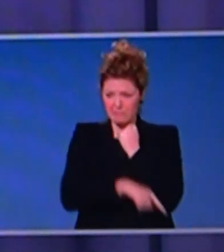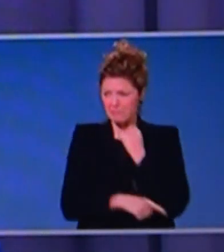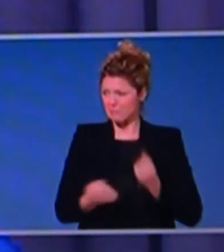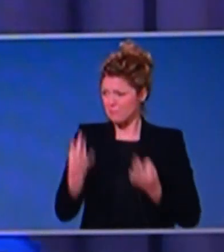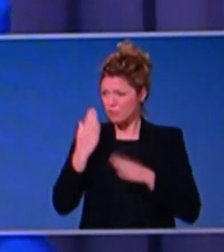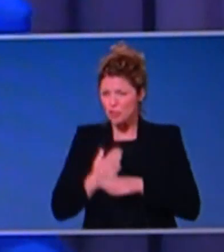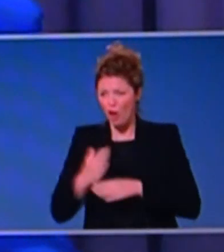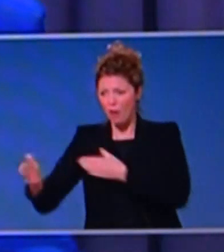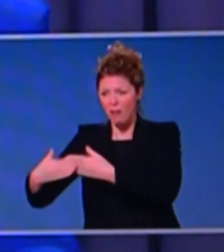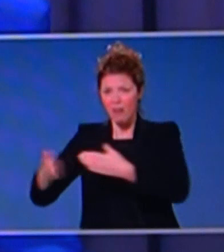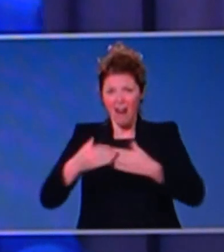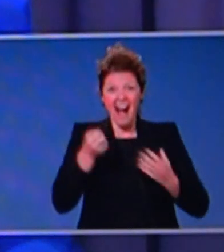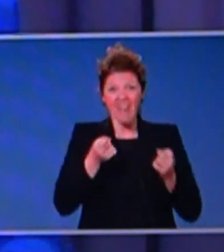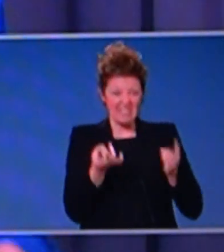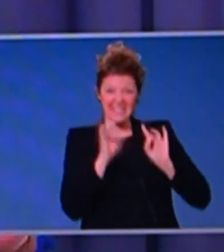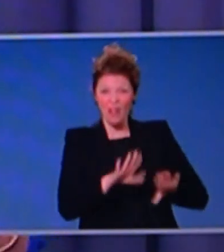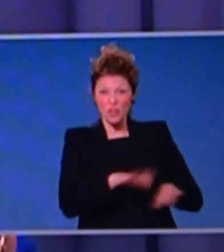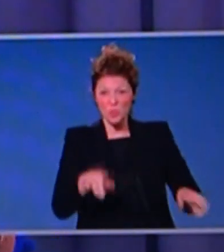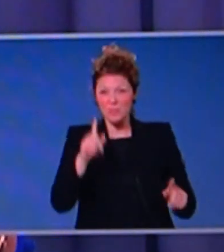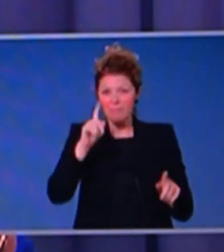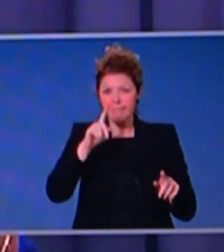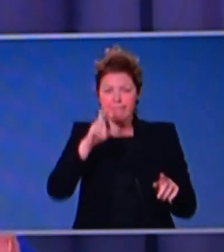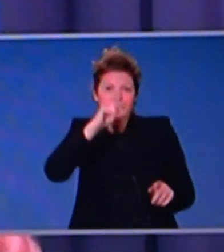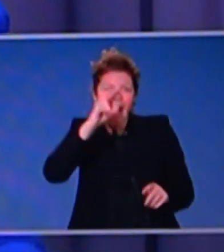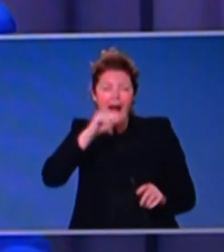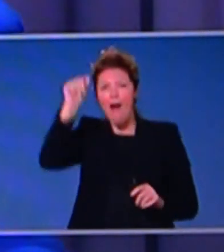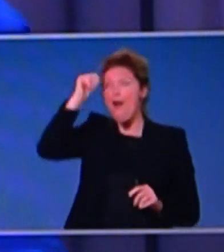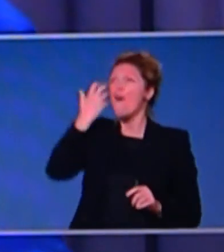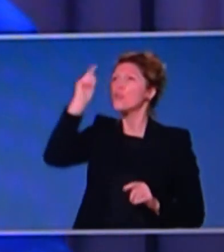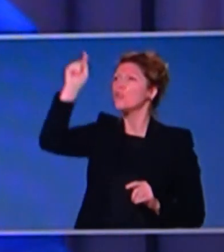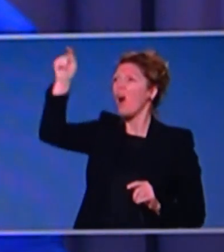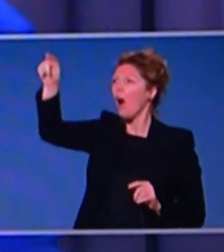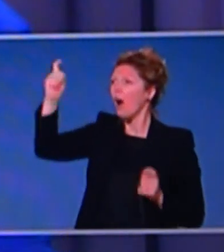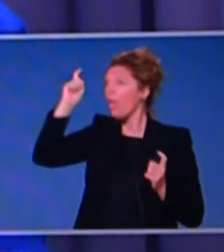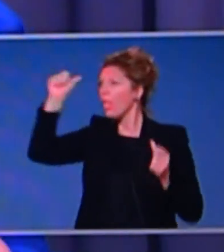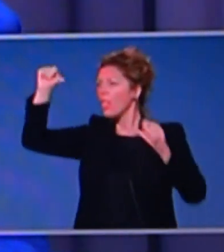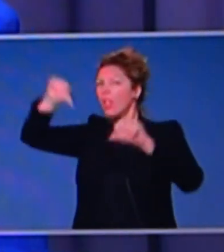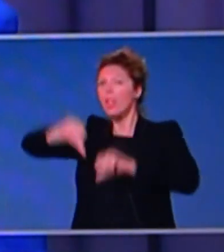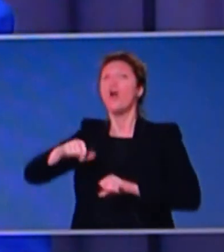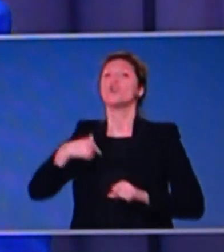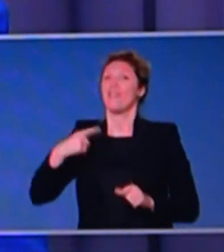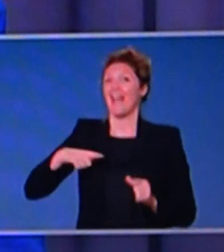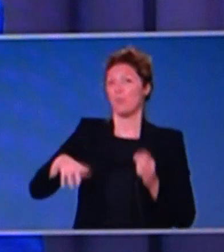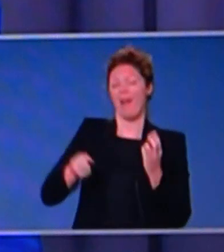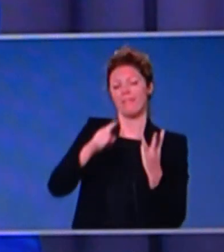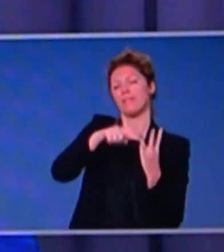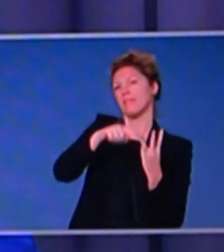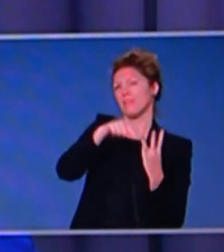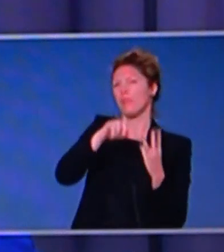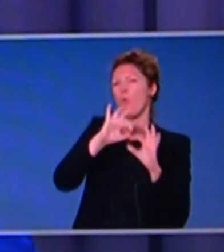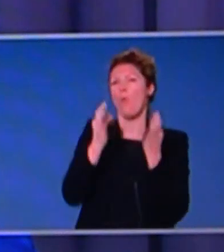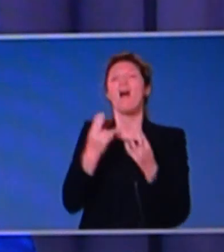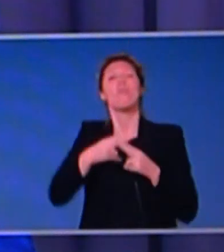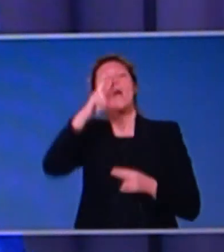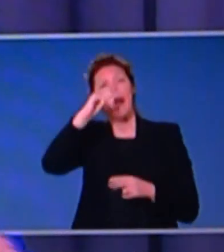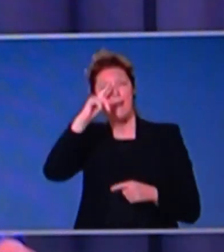So from a mental health perspective, it is incredibly important that we're actually there to support them. And again, we see that usage. But there are a couple of